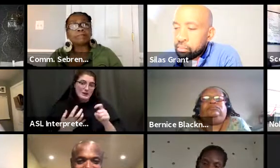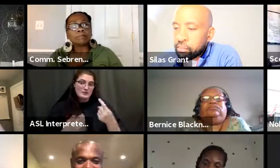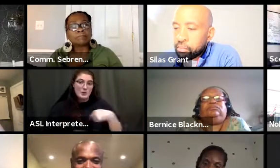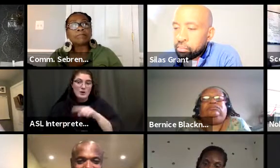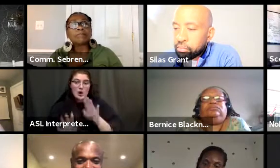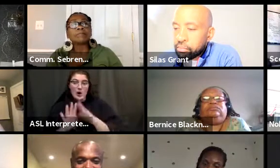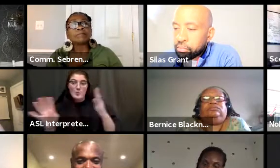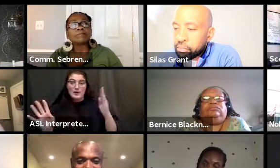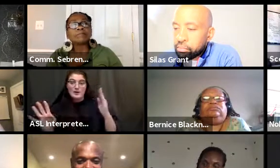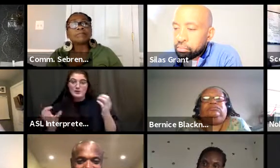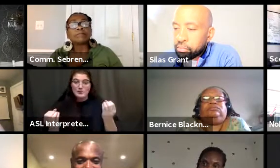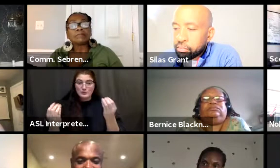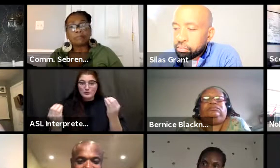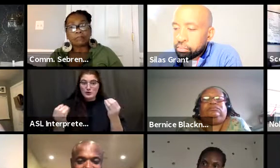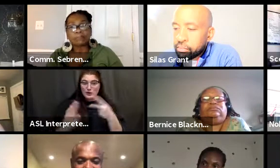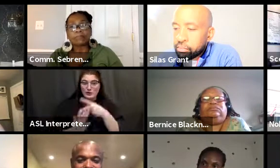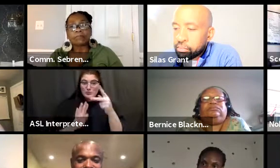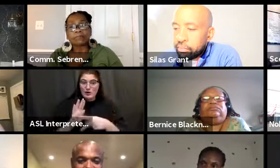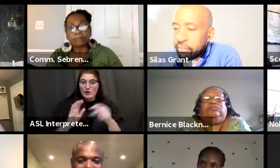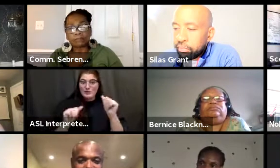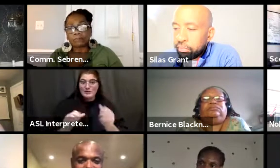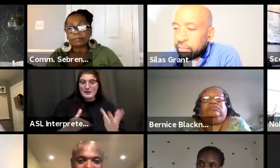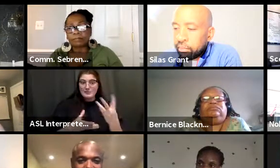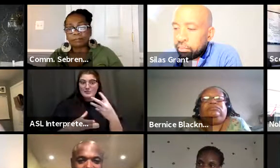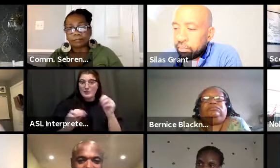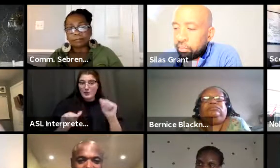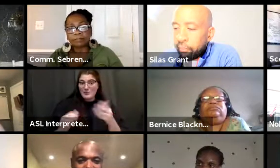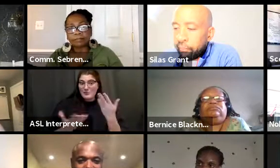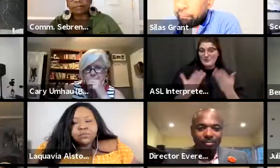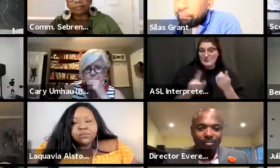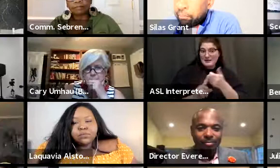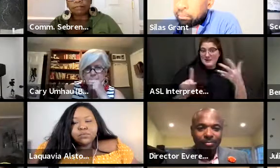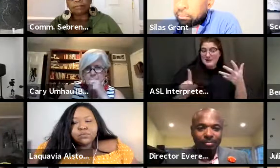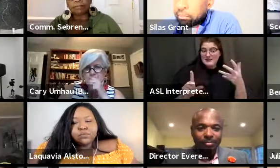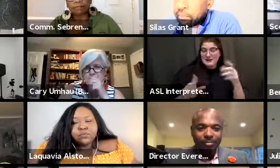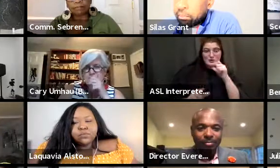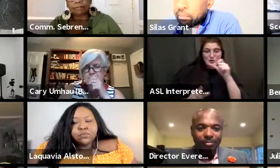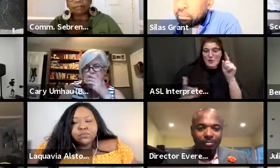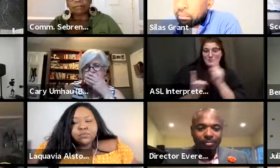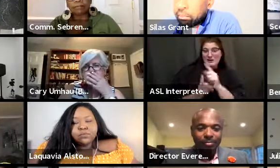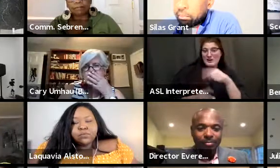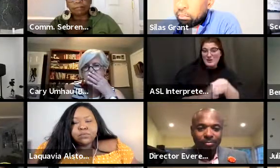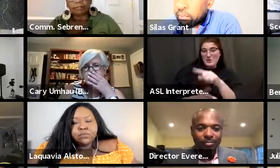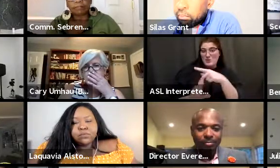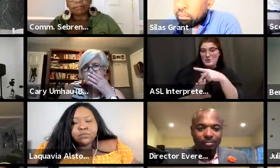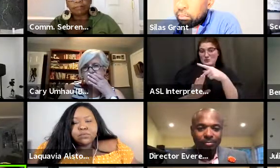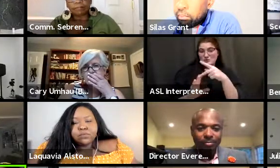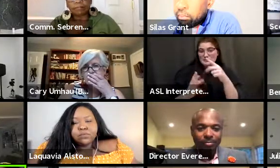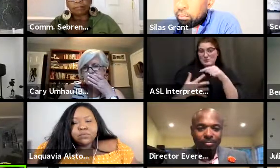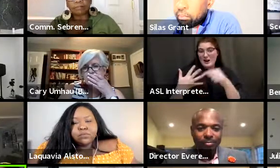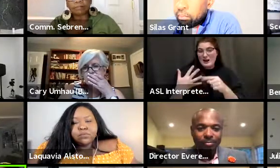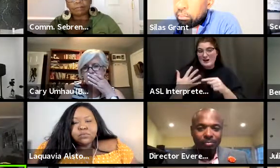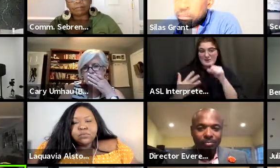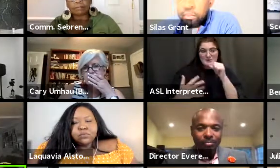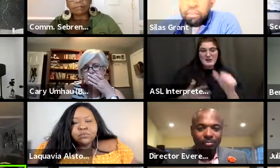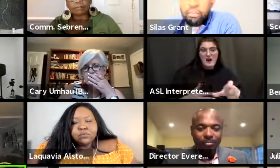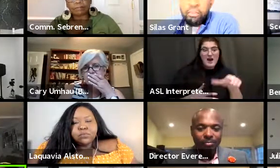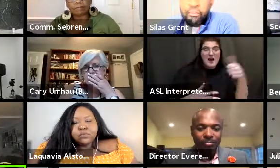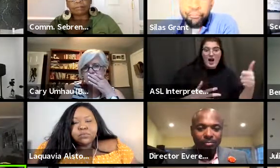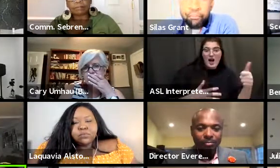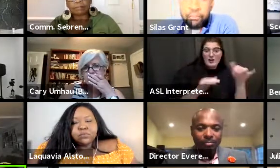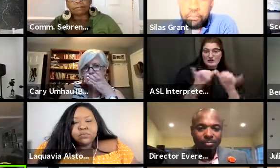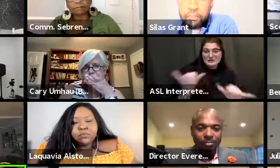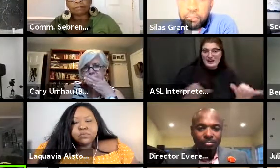program could be expanded to include those who don't meet that criteria, but who meet other standards? No, ma'am. This